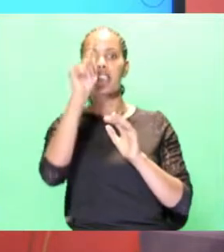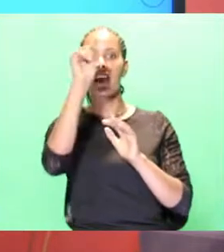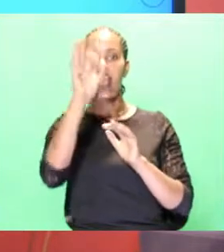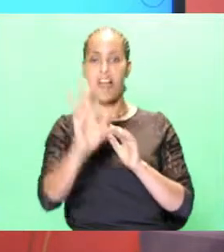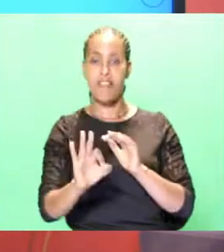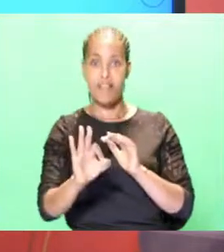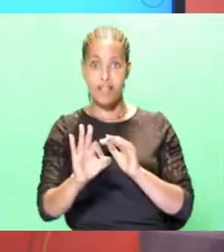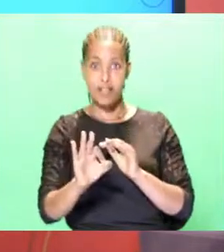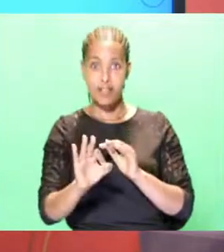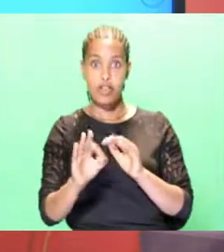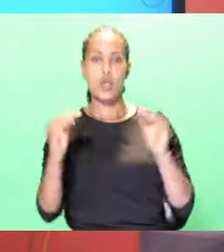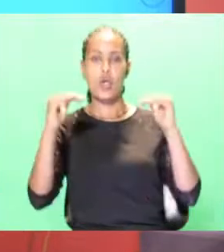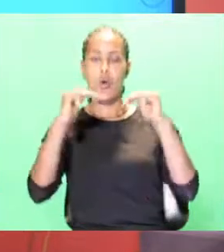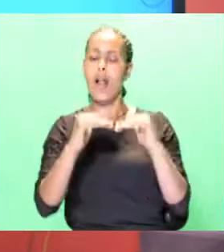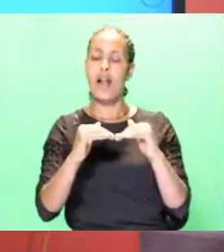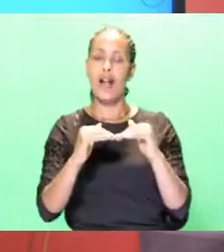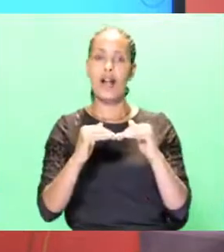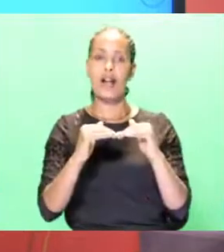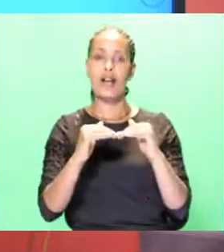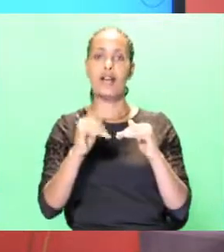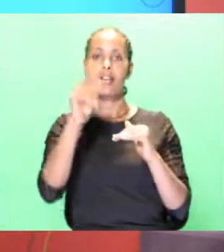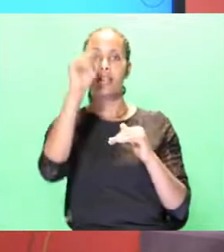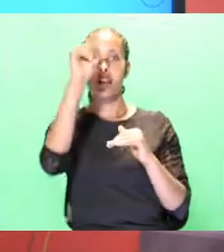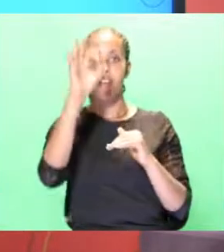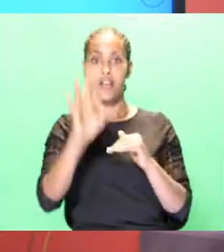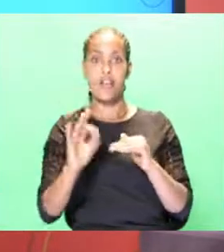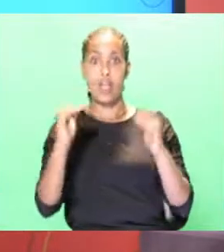or Tf equal